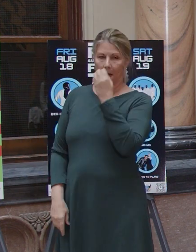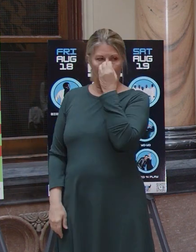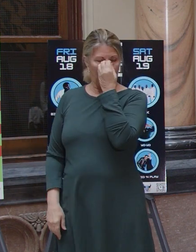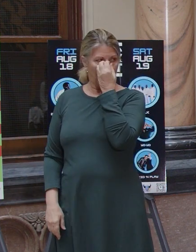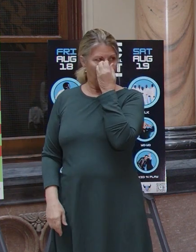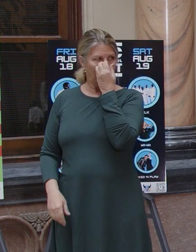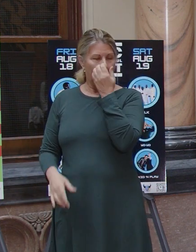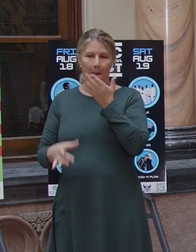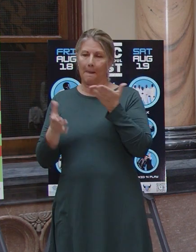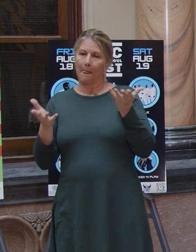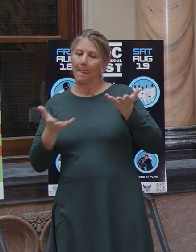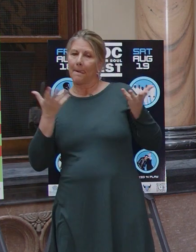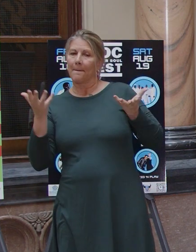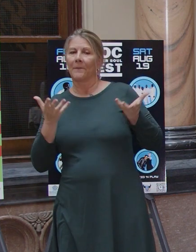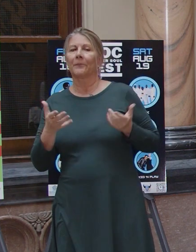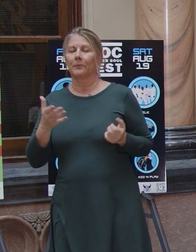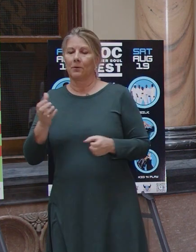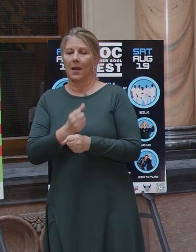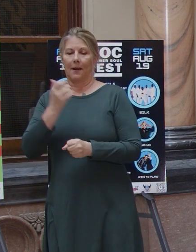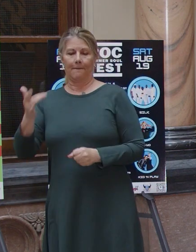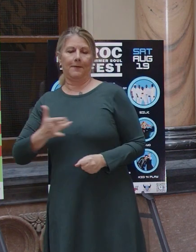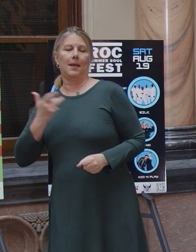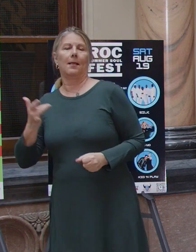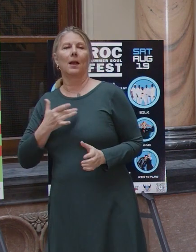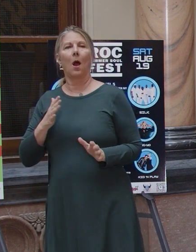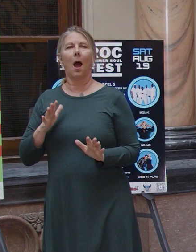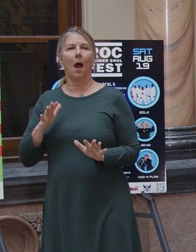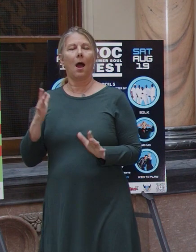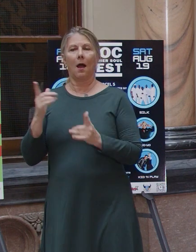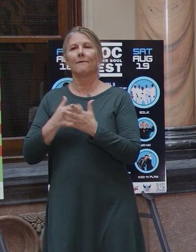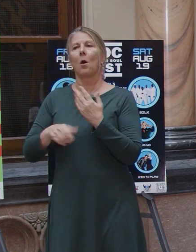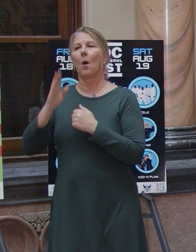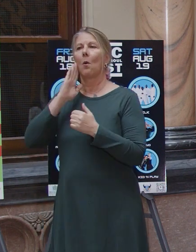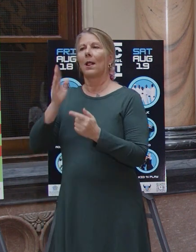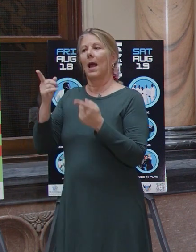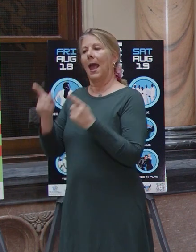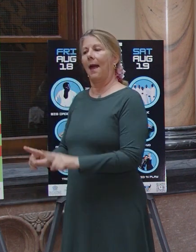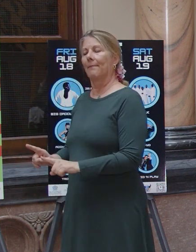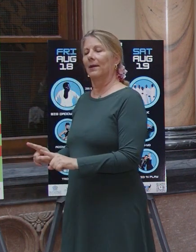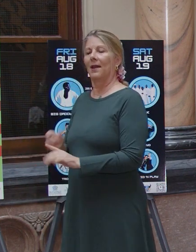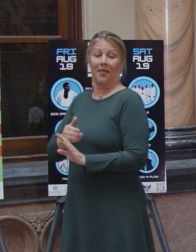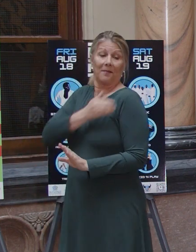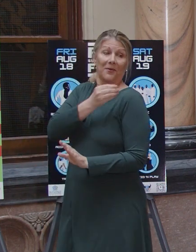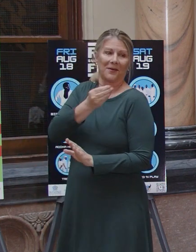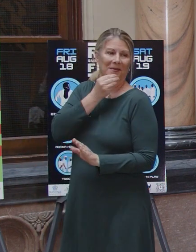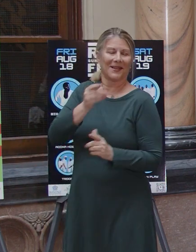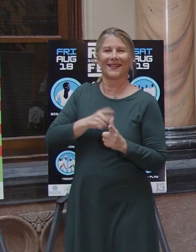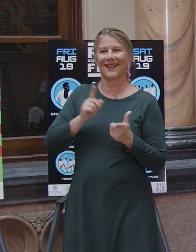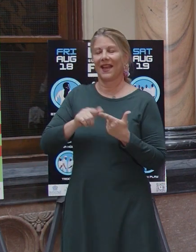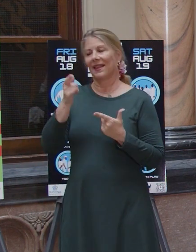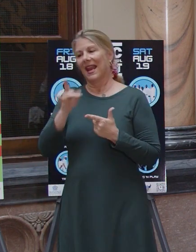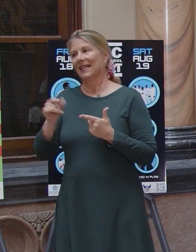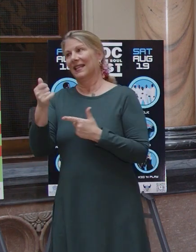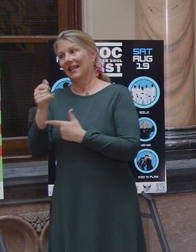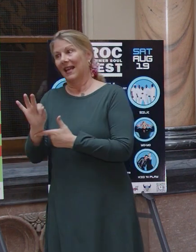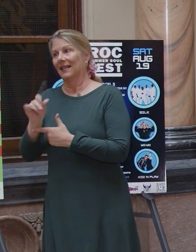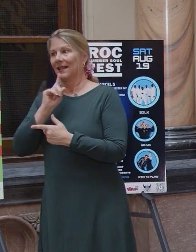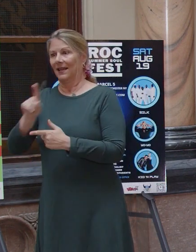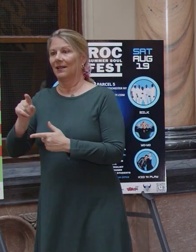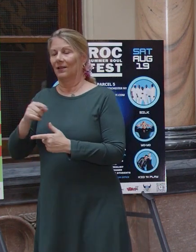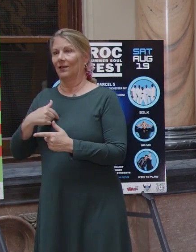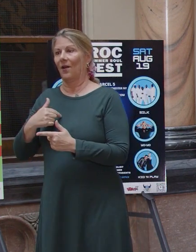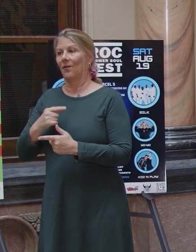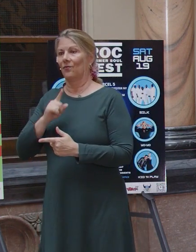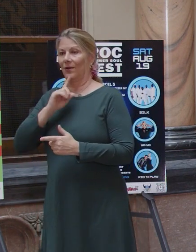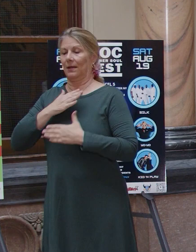appetite, where you're getting the pre-meal. And then the 18th and 19th is the main dish. So by doing that, we're